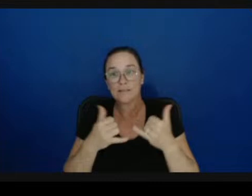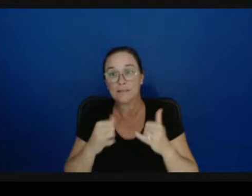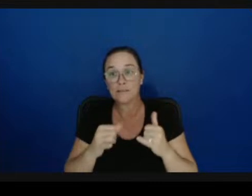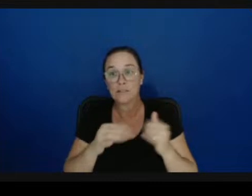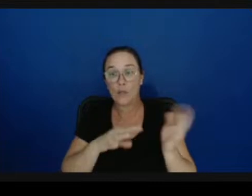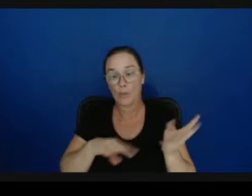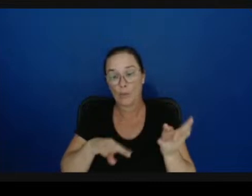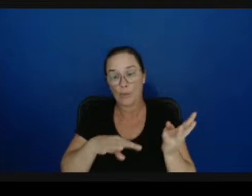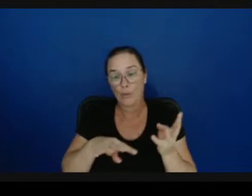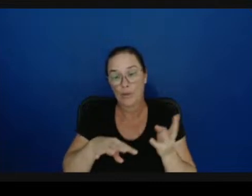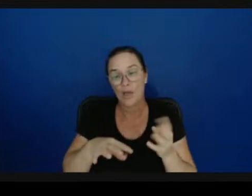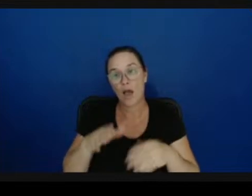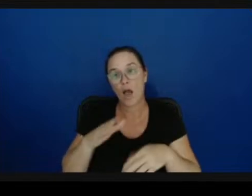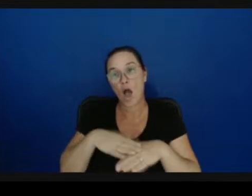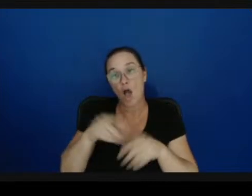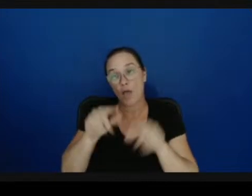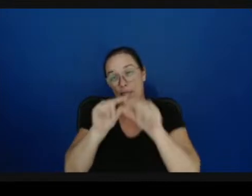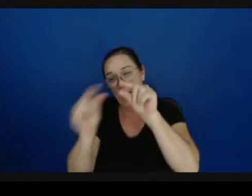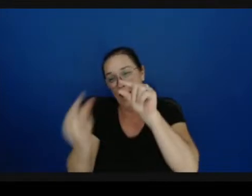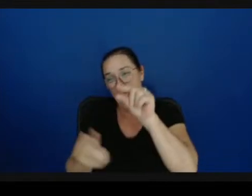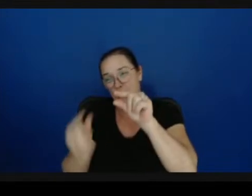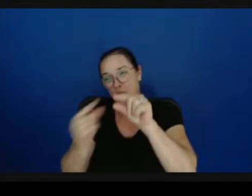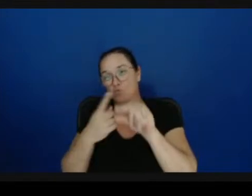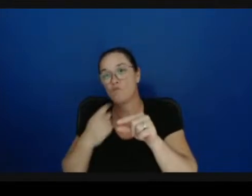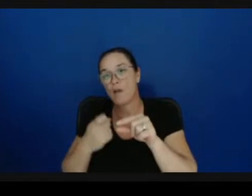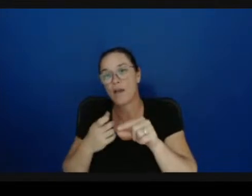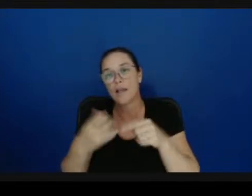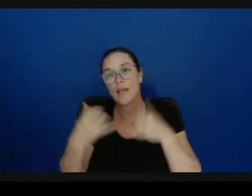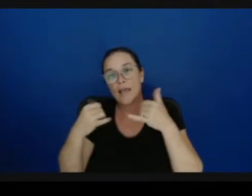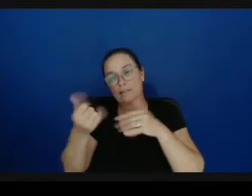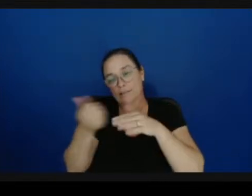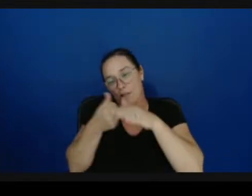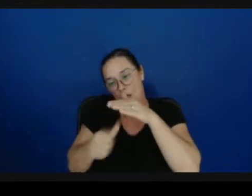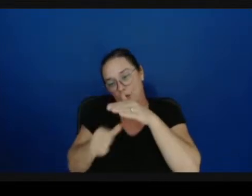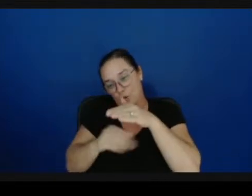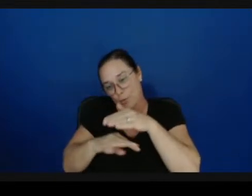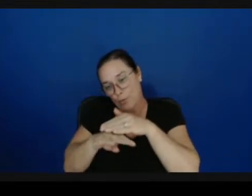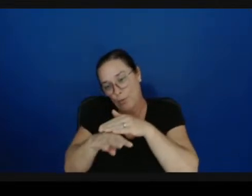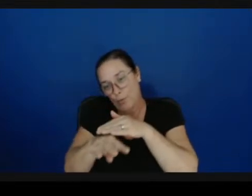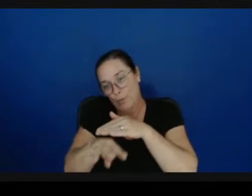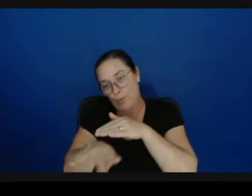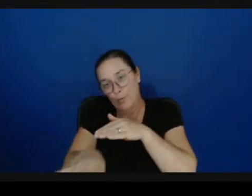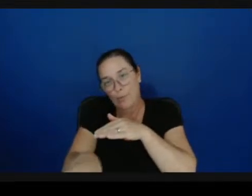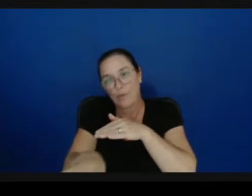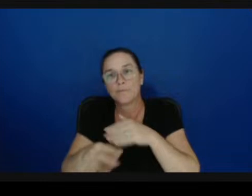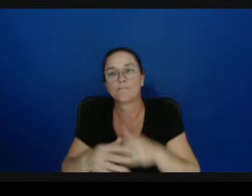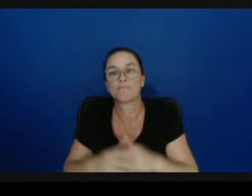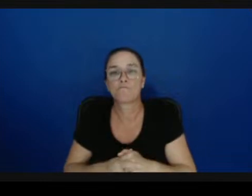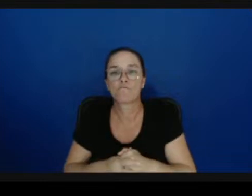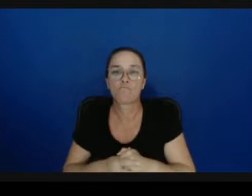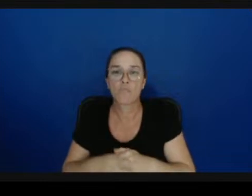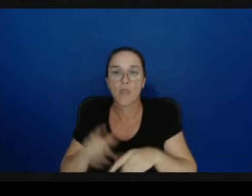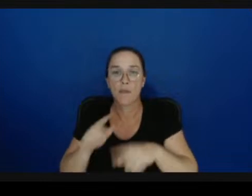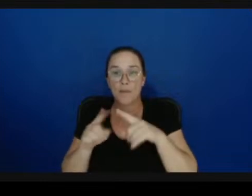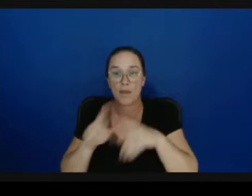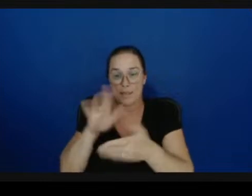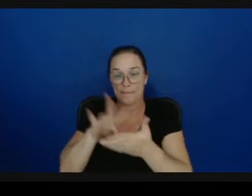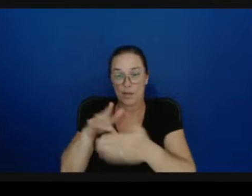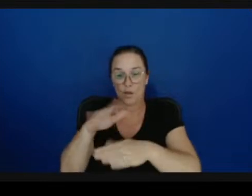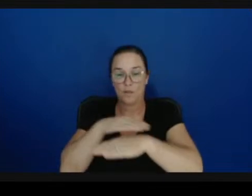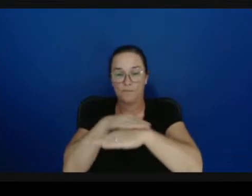on the edge. So lava is moving through the middle of this big pad and oozing out the edge when this was taken, but it has crusted over in the middle.